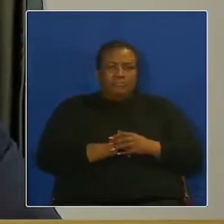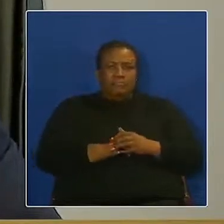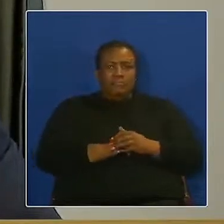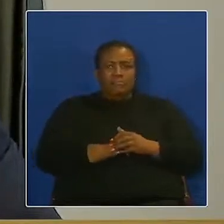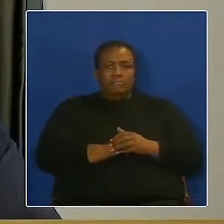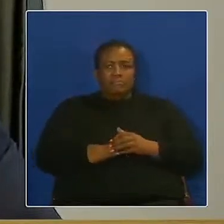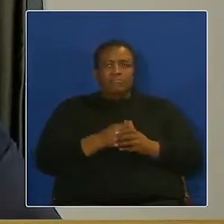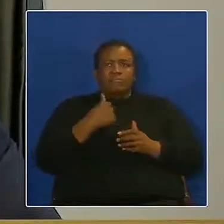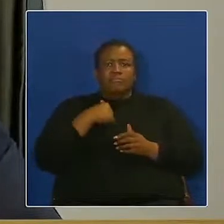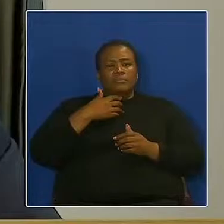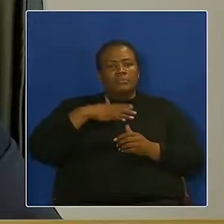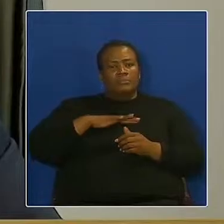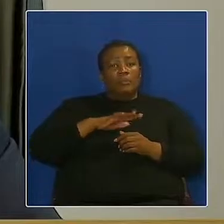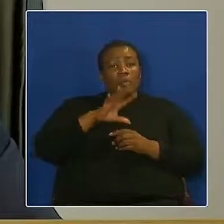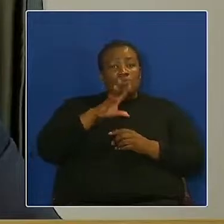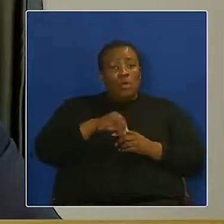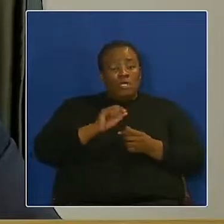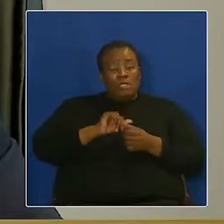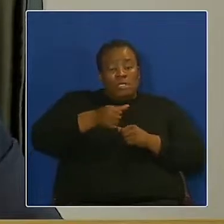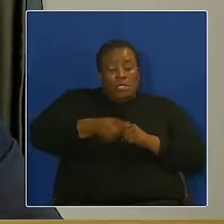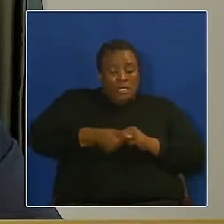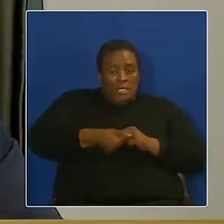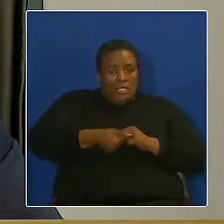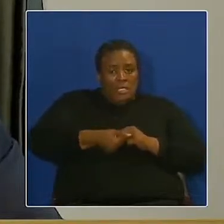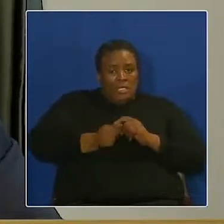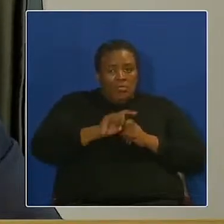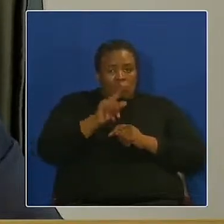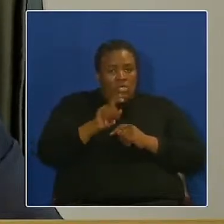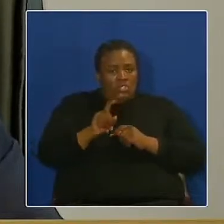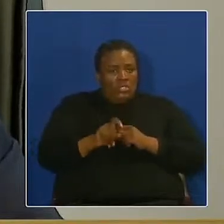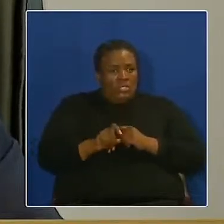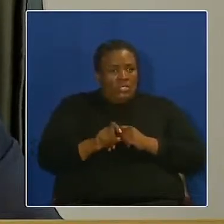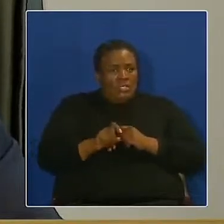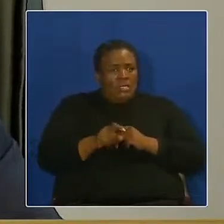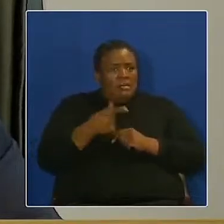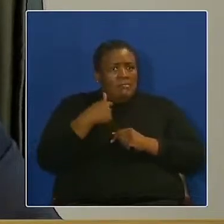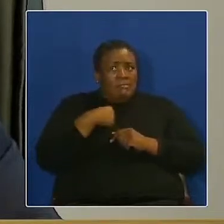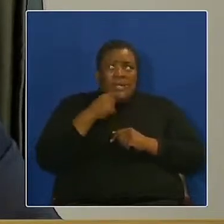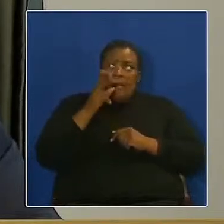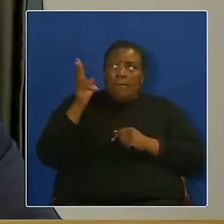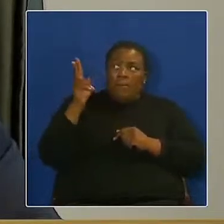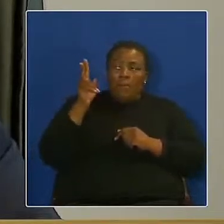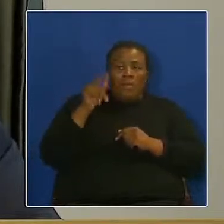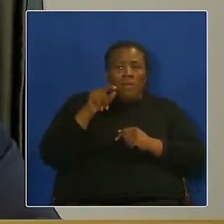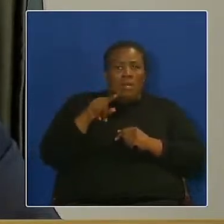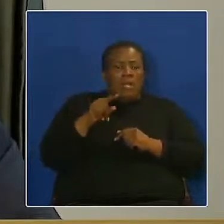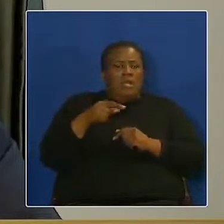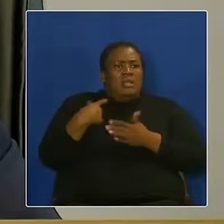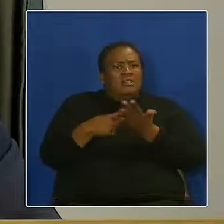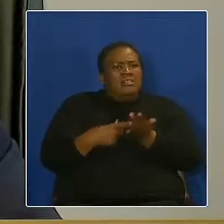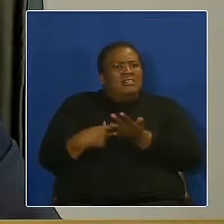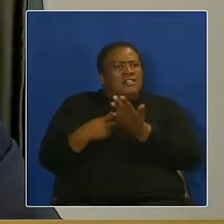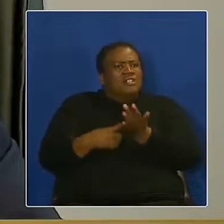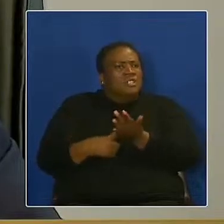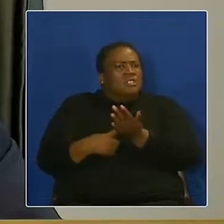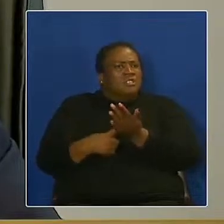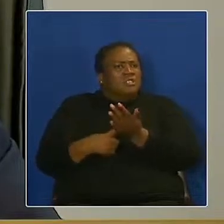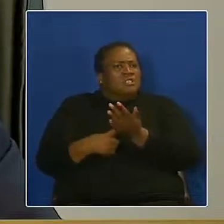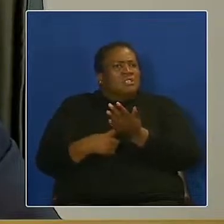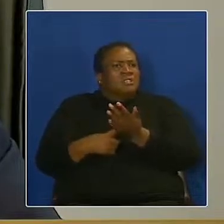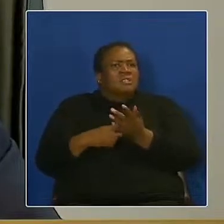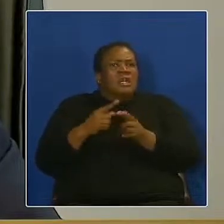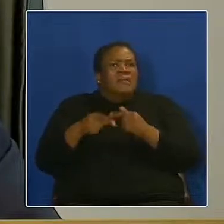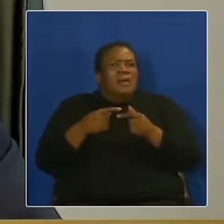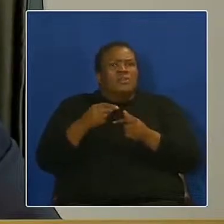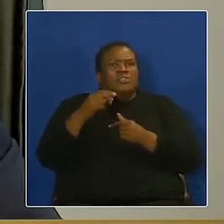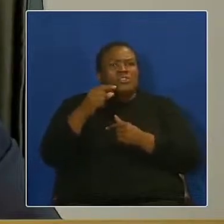I want to ask you a follow-up question. I mean, I don't see any discussion between the two individuals about